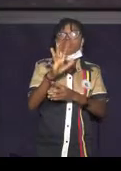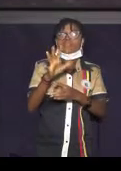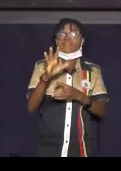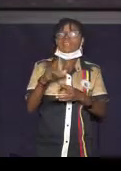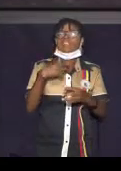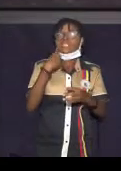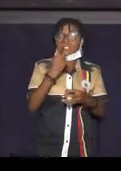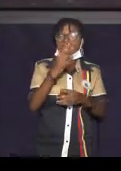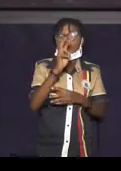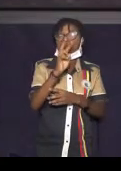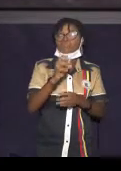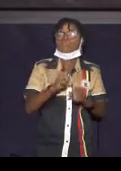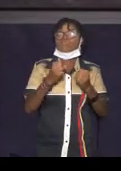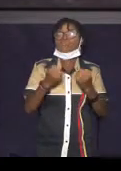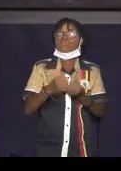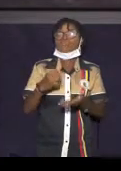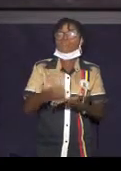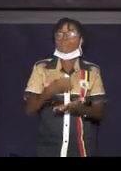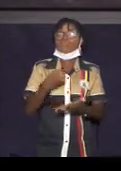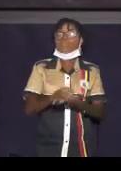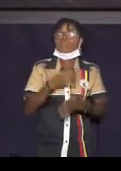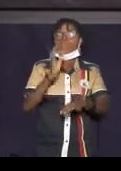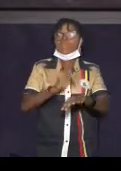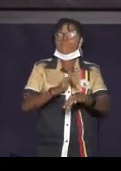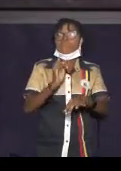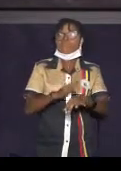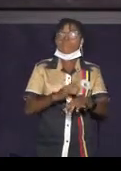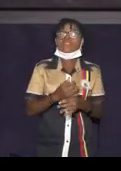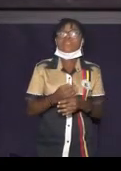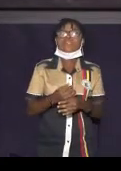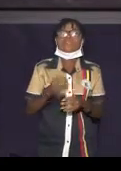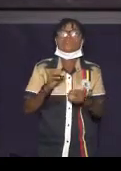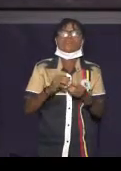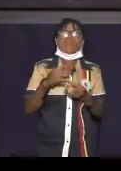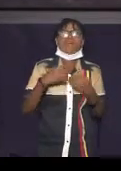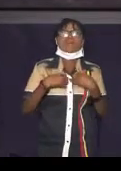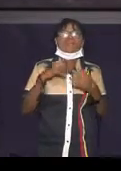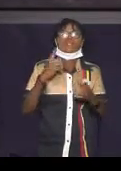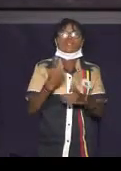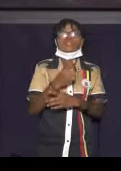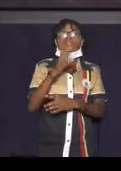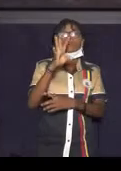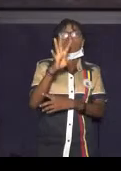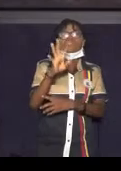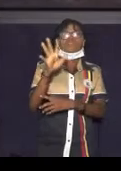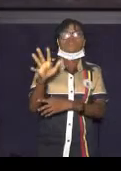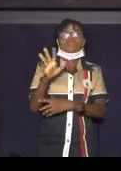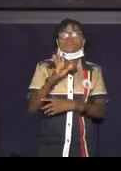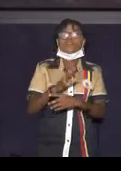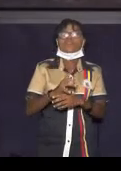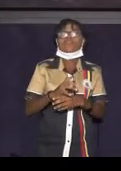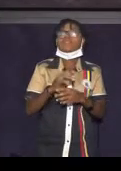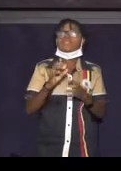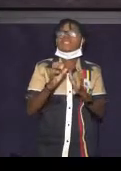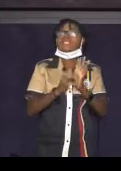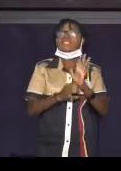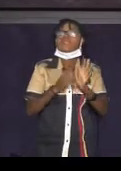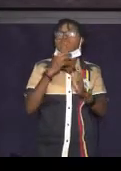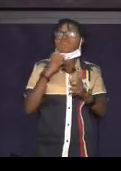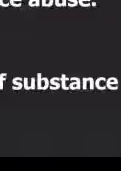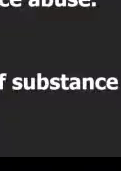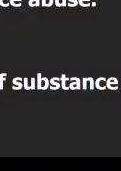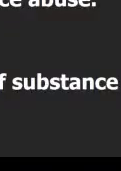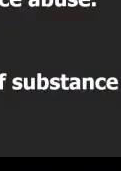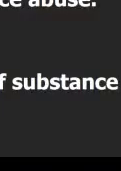of substance abuse. You have just 45 seconds to attempt this. Your time starts